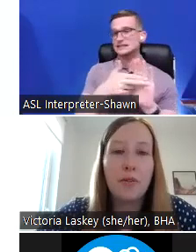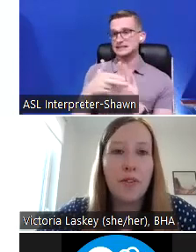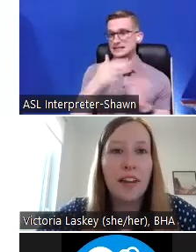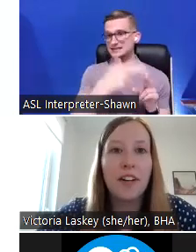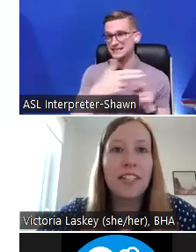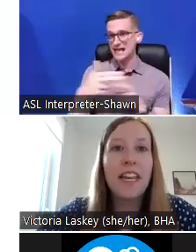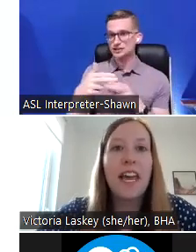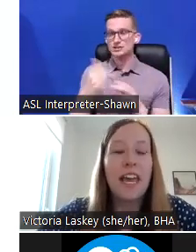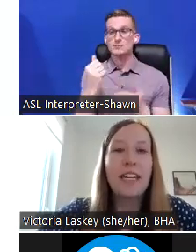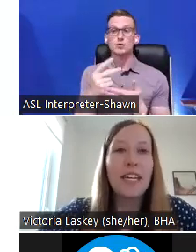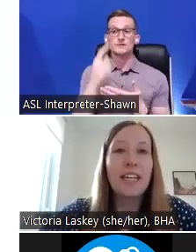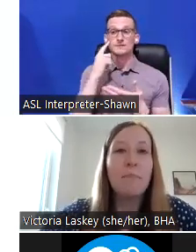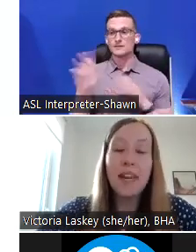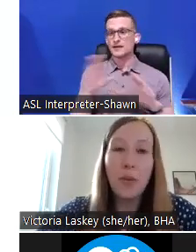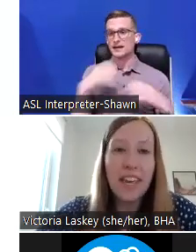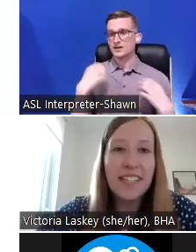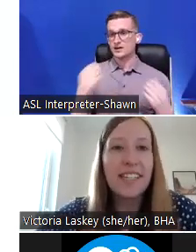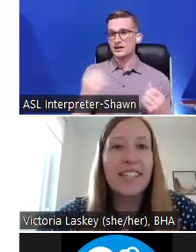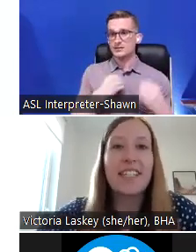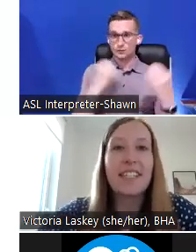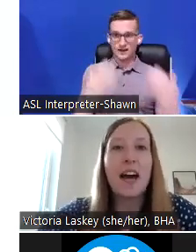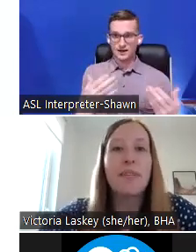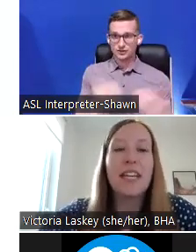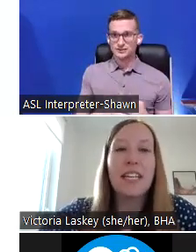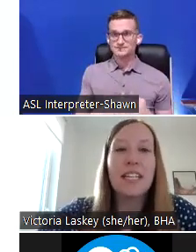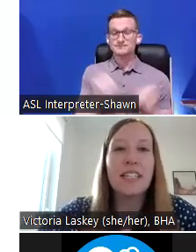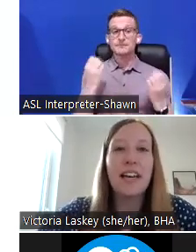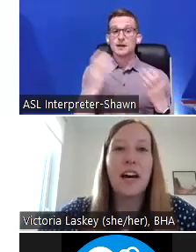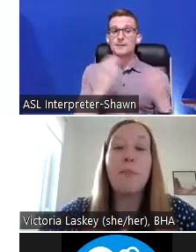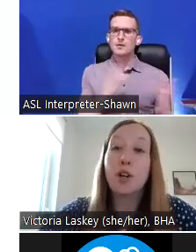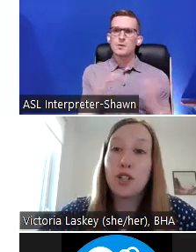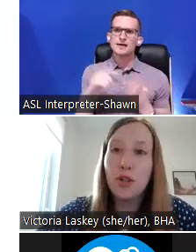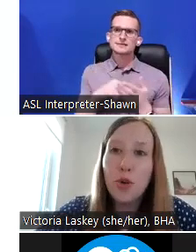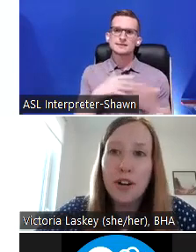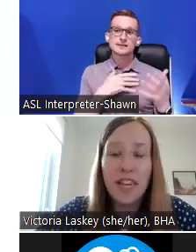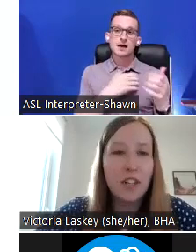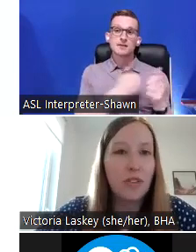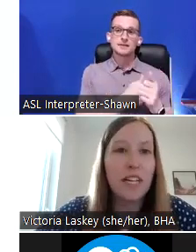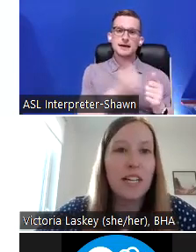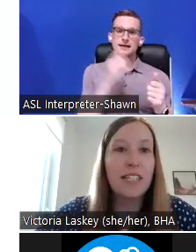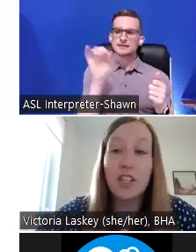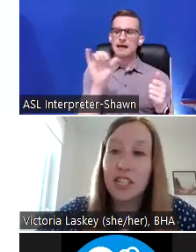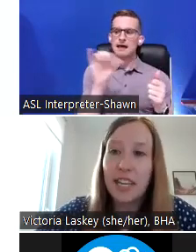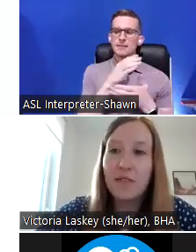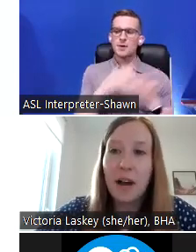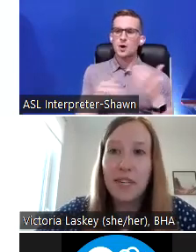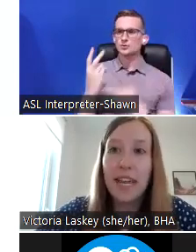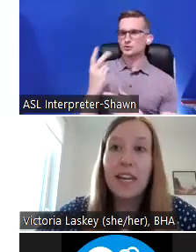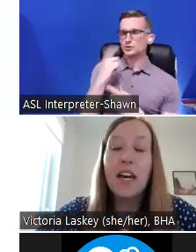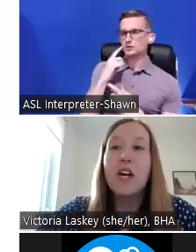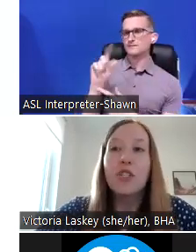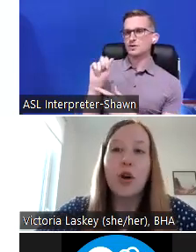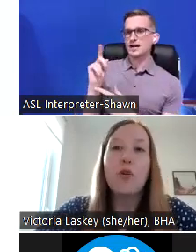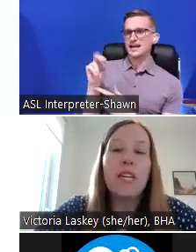health providers. And in many ways, this update is part 2 of Andrea's legislative